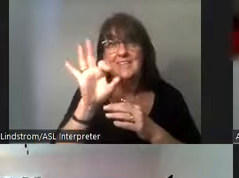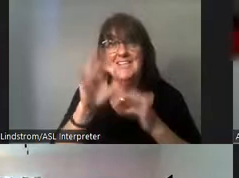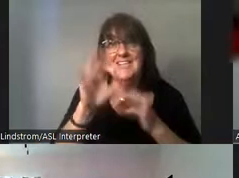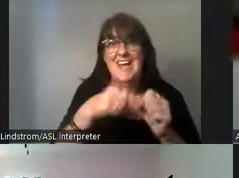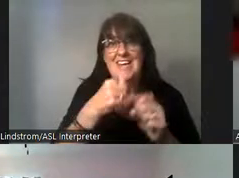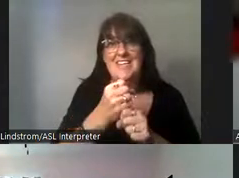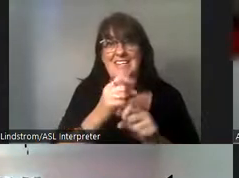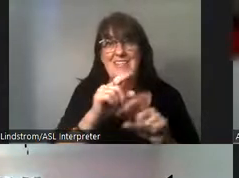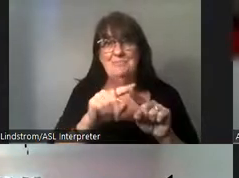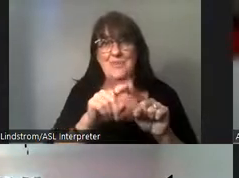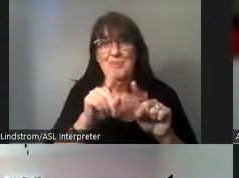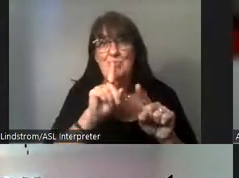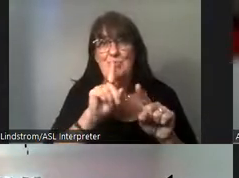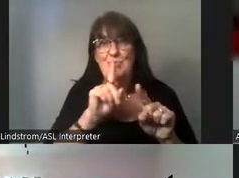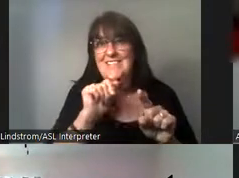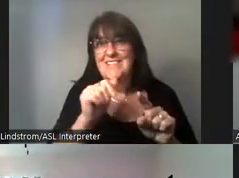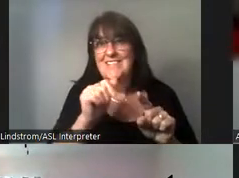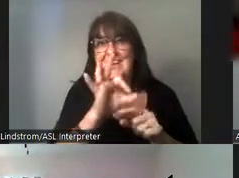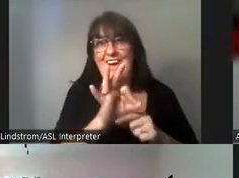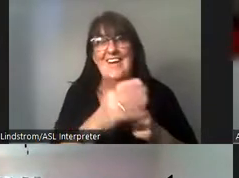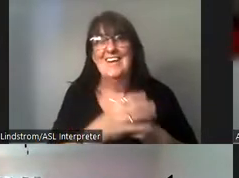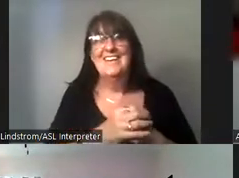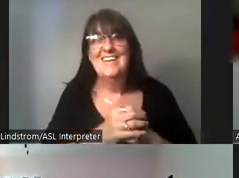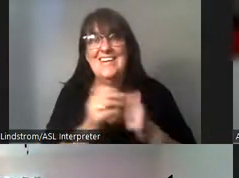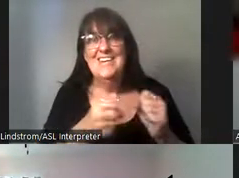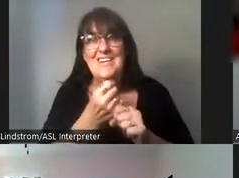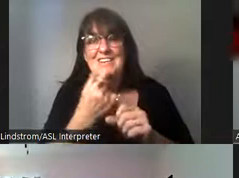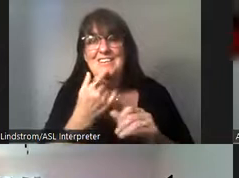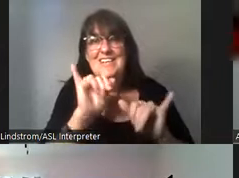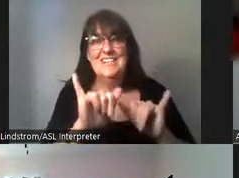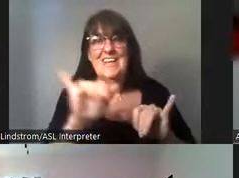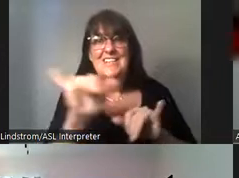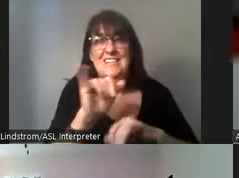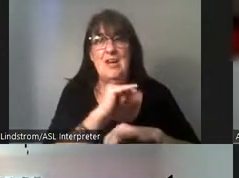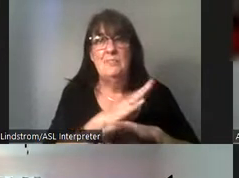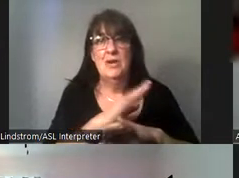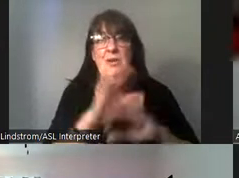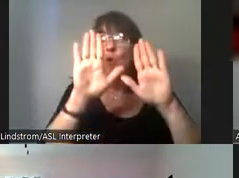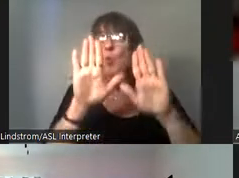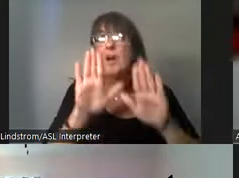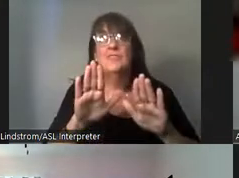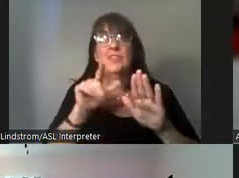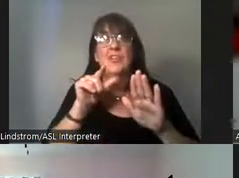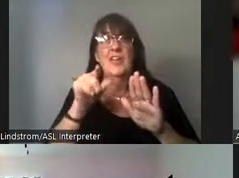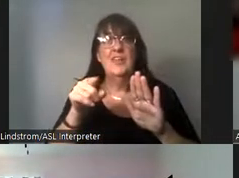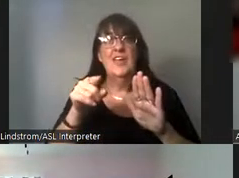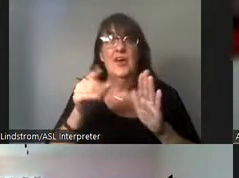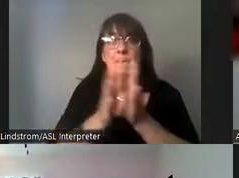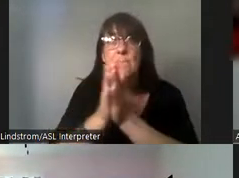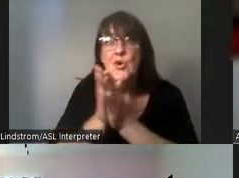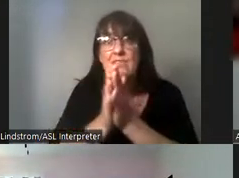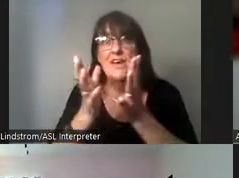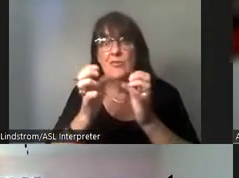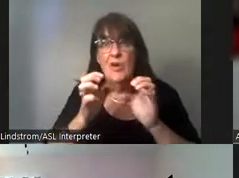me on the team and said, Jeff, it's not nine. So, you know, and that's great. It's great that they are that motivated to continue